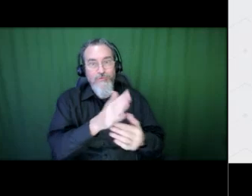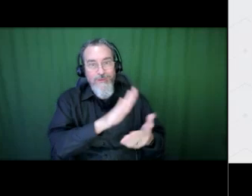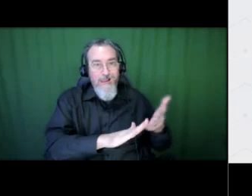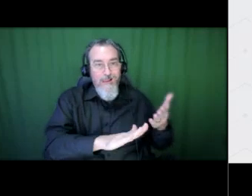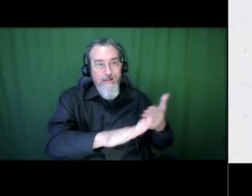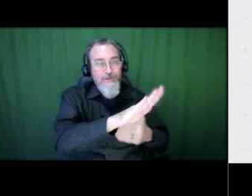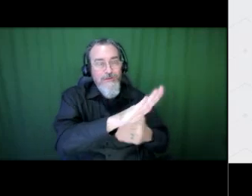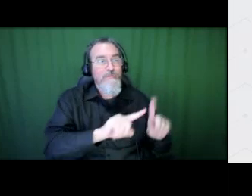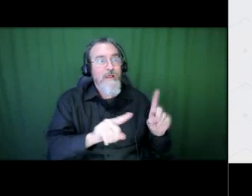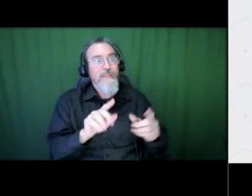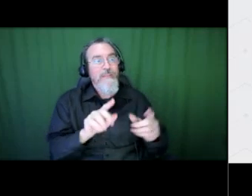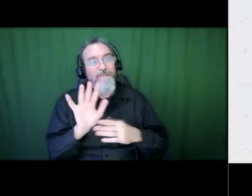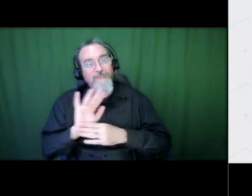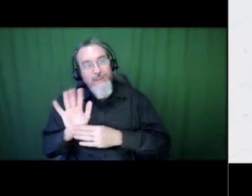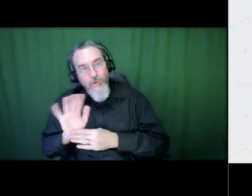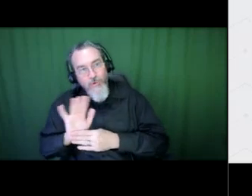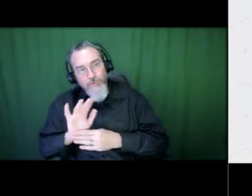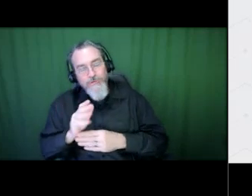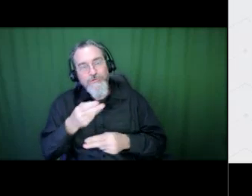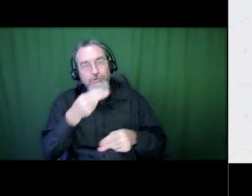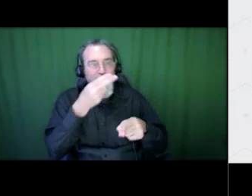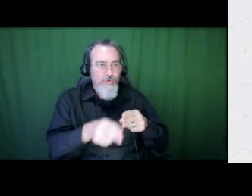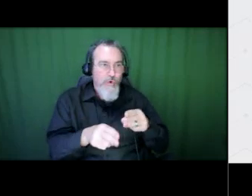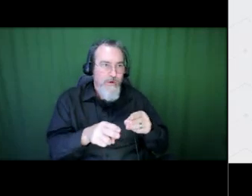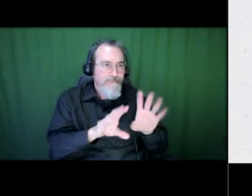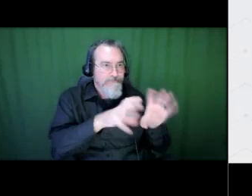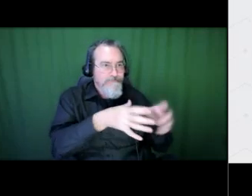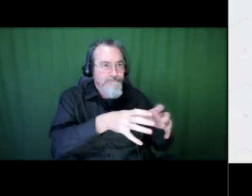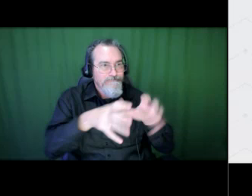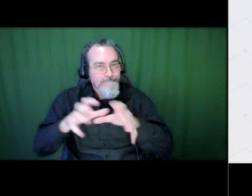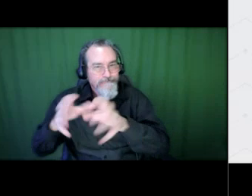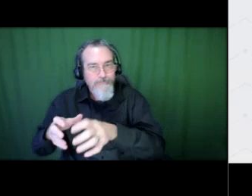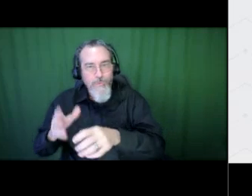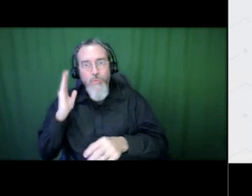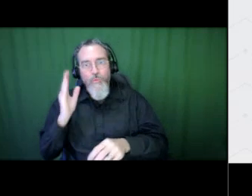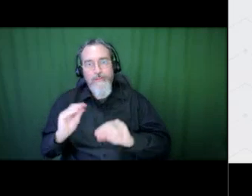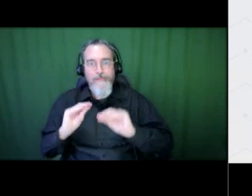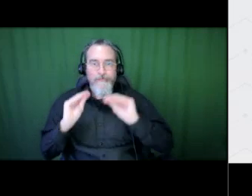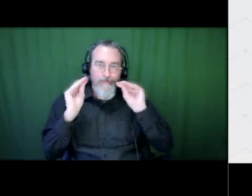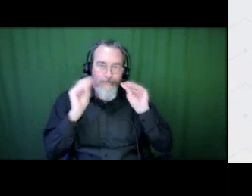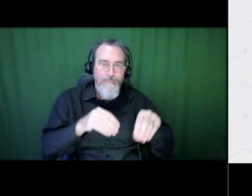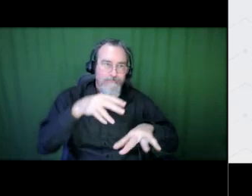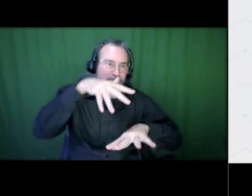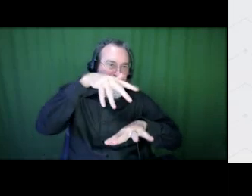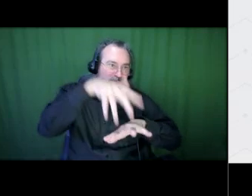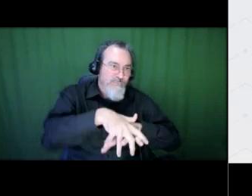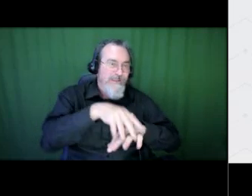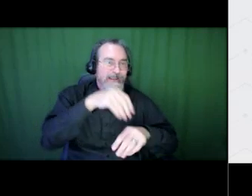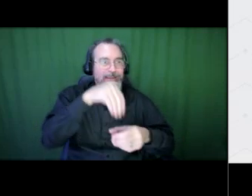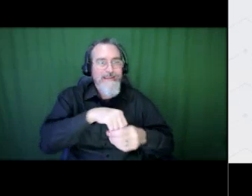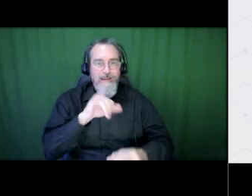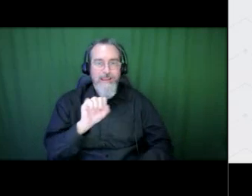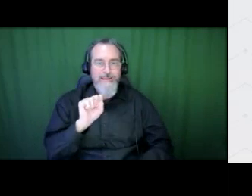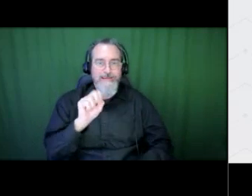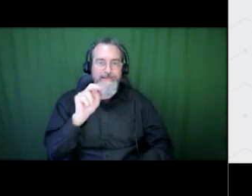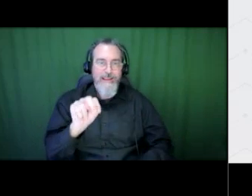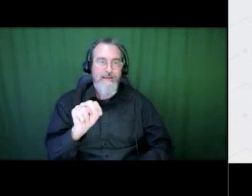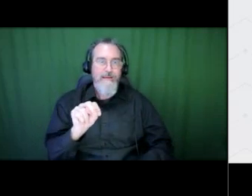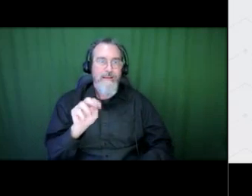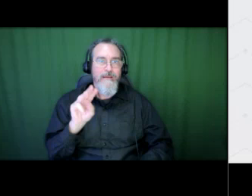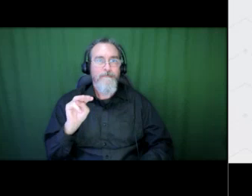videos and some of the short training modules will also be embedded into the existing ISN mobile apps for easy access to users. Next